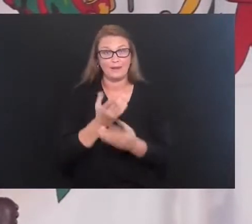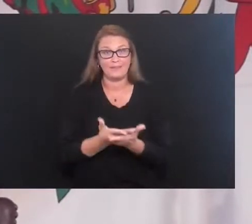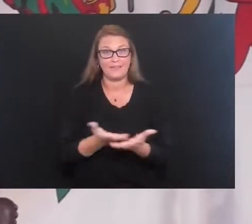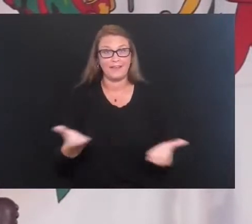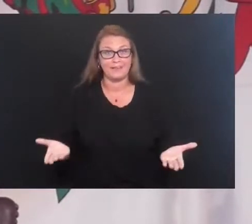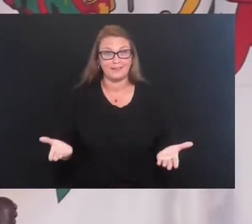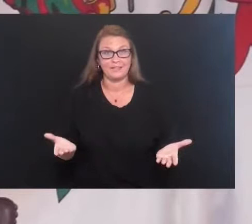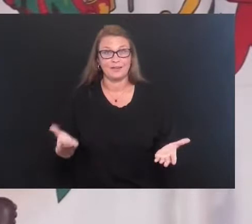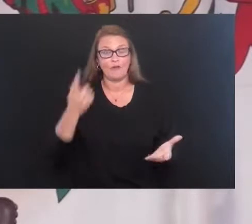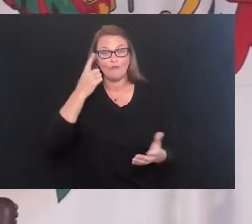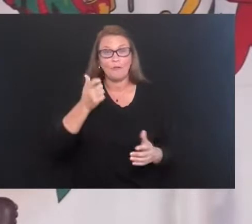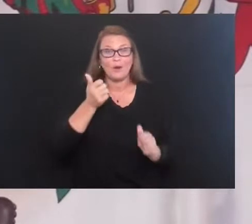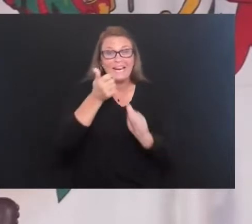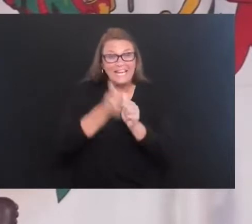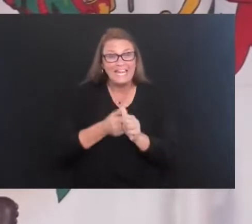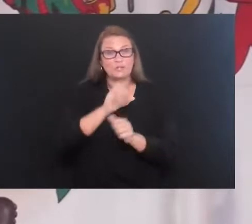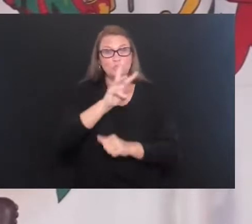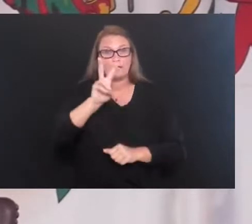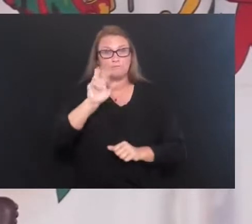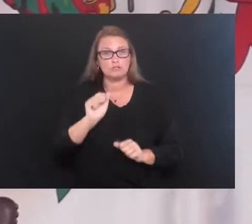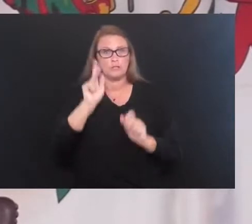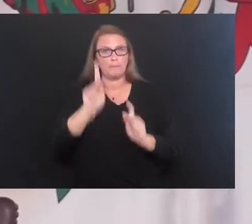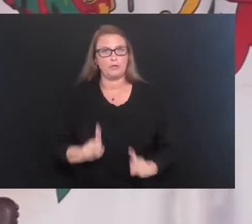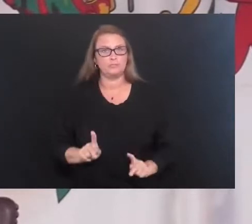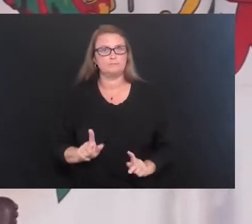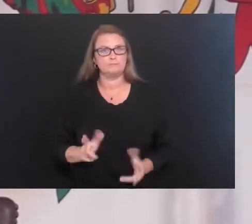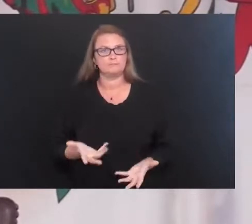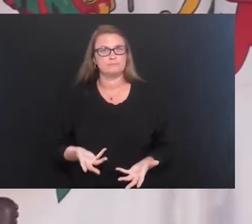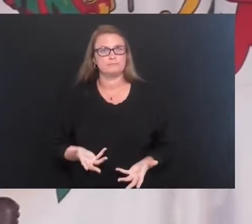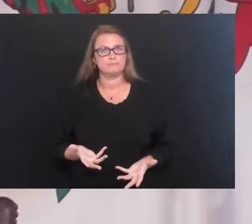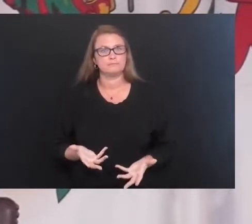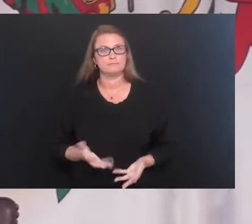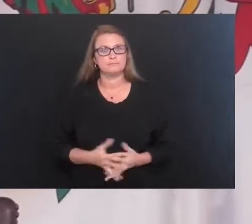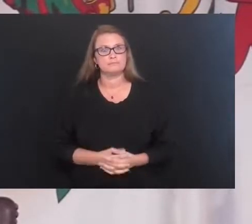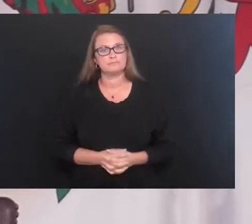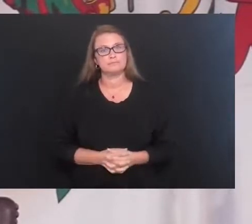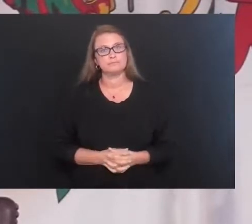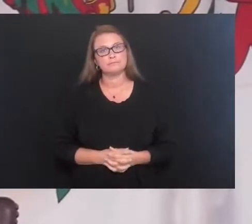each and every one of West Virginians. You know,